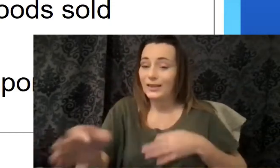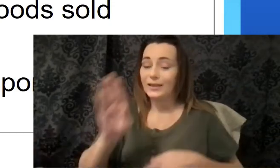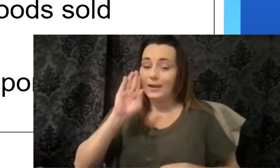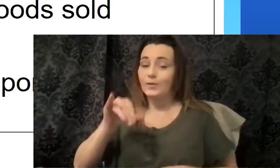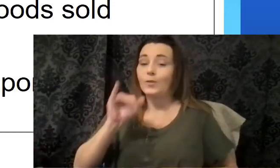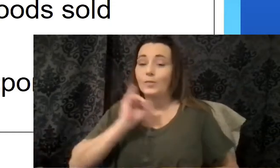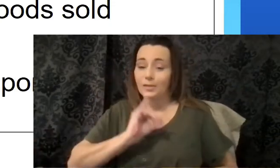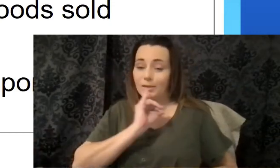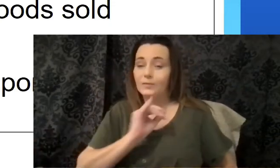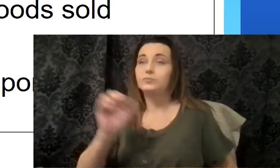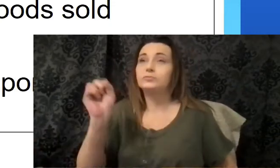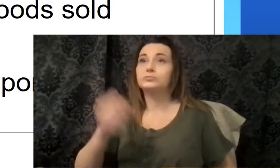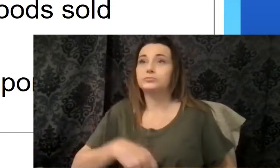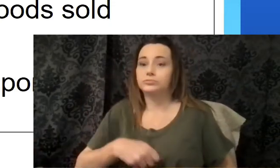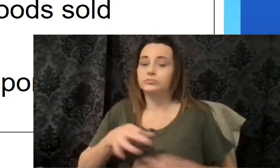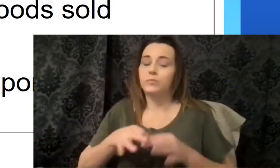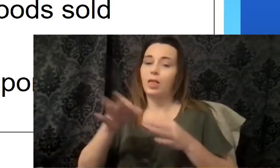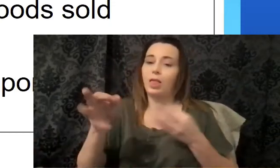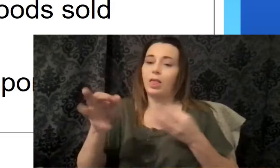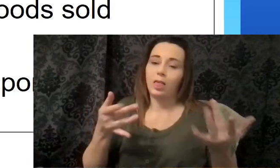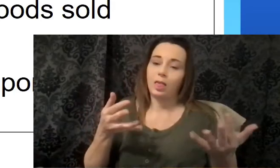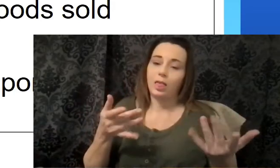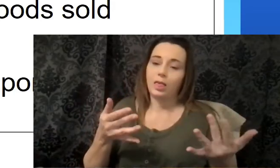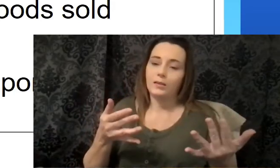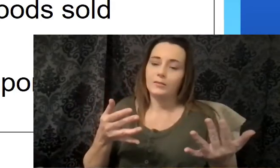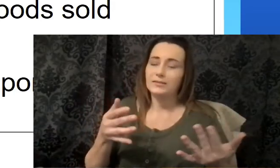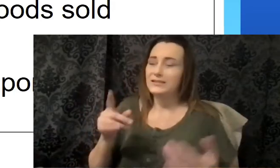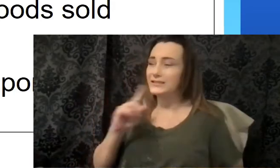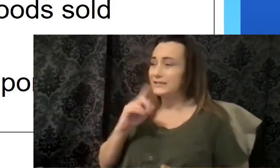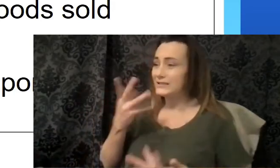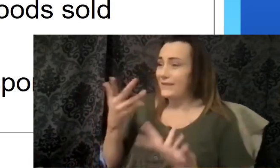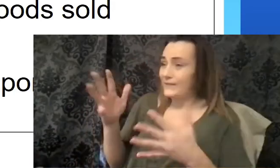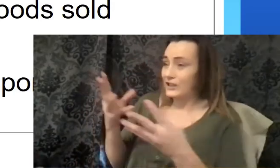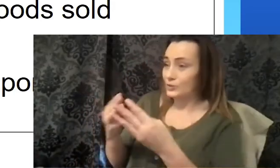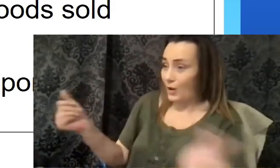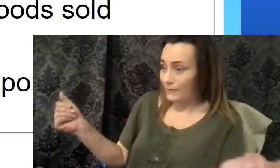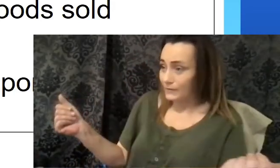did. I don't know, did that get resolved yet? Yeah.